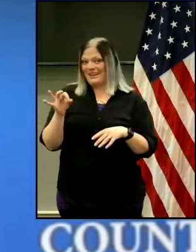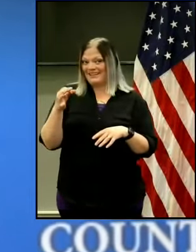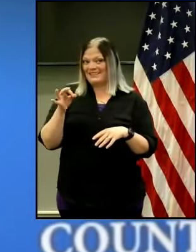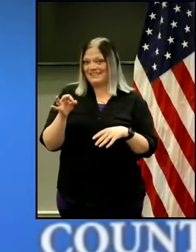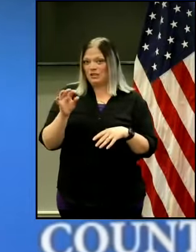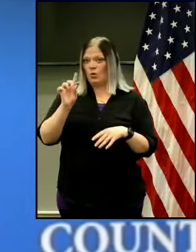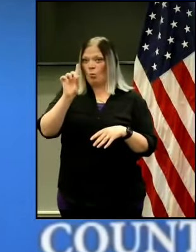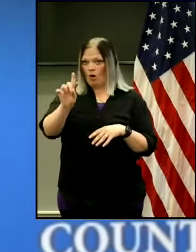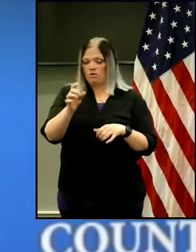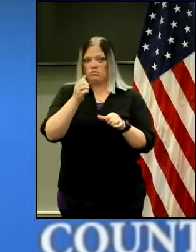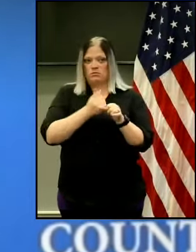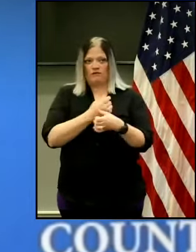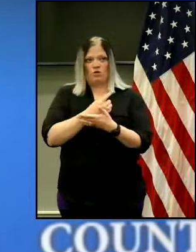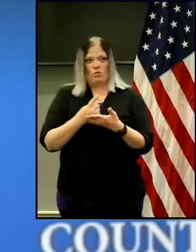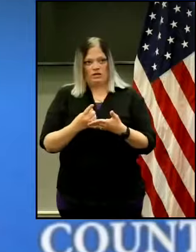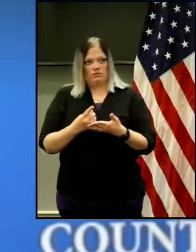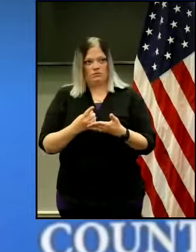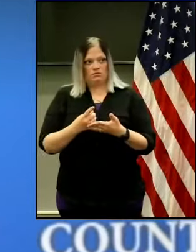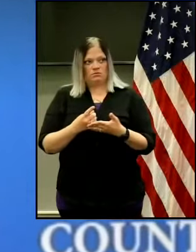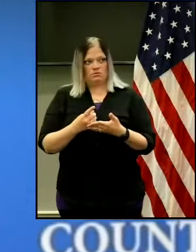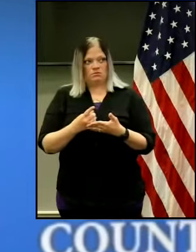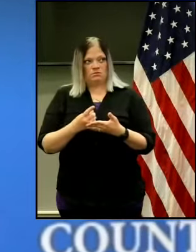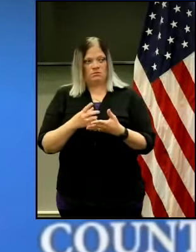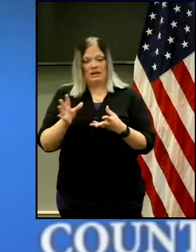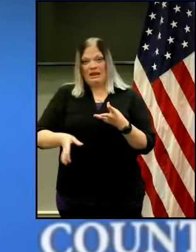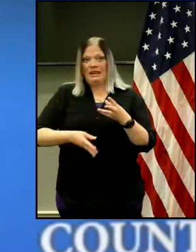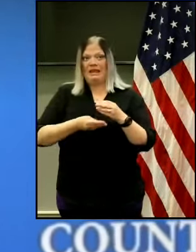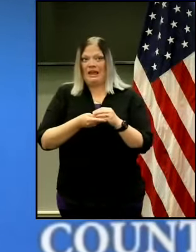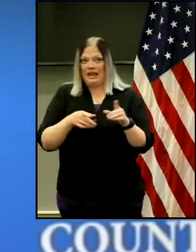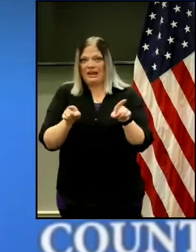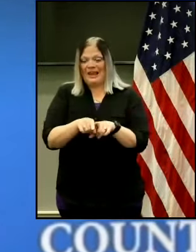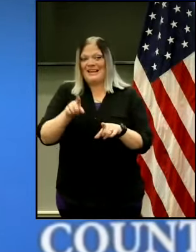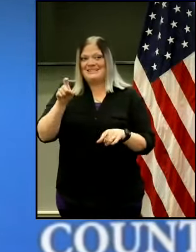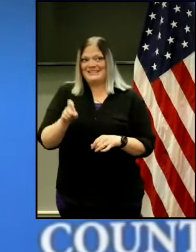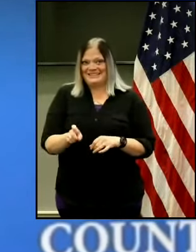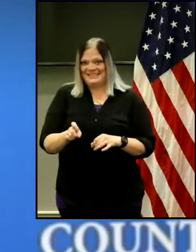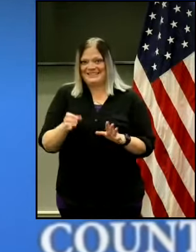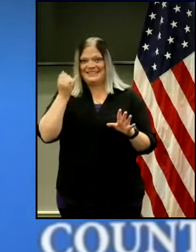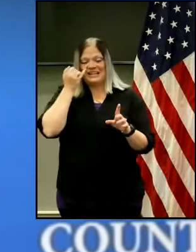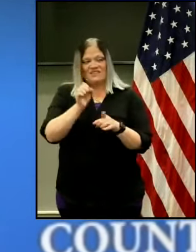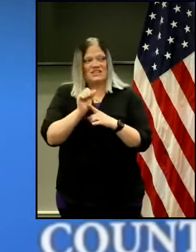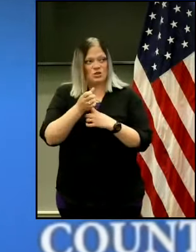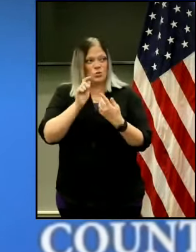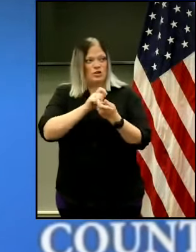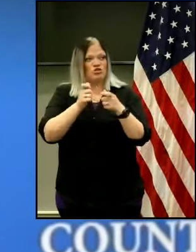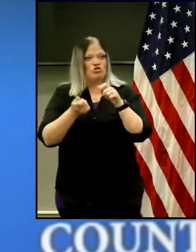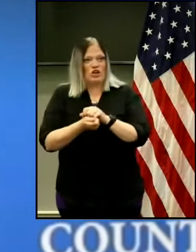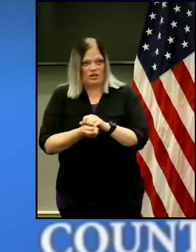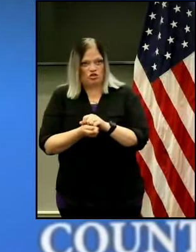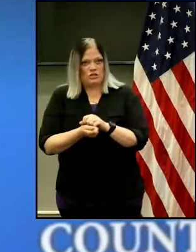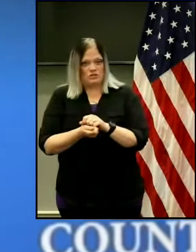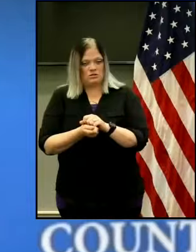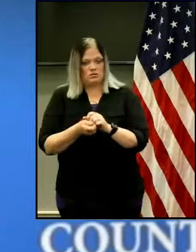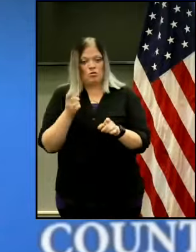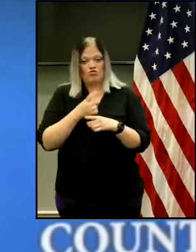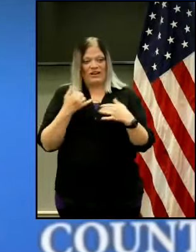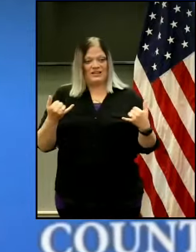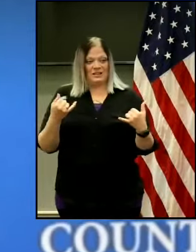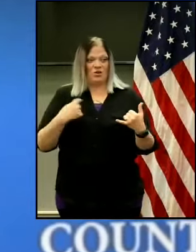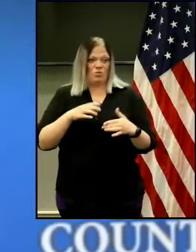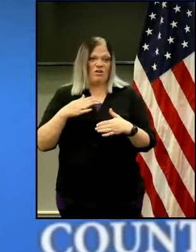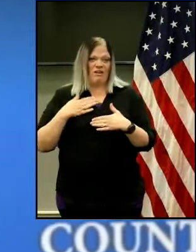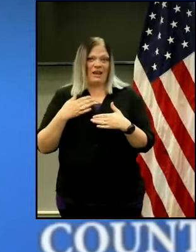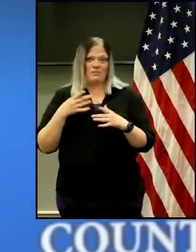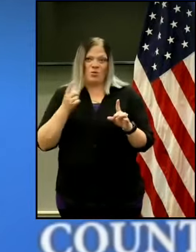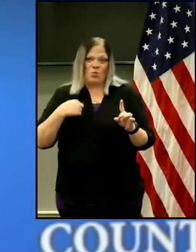doing one a week and add to that as needed if the situation changes. But right now, we're happy about